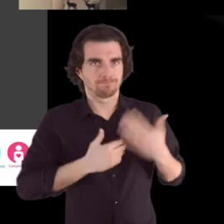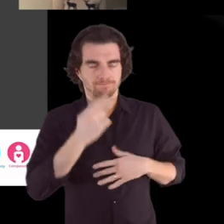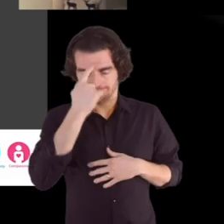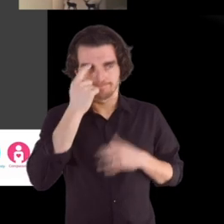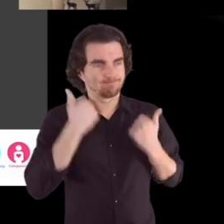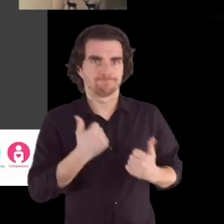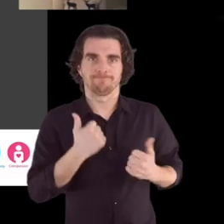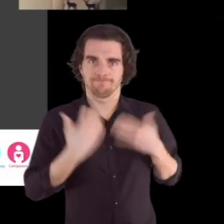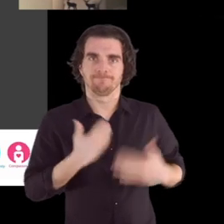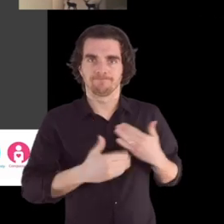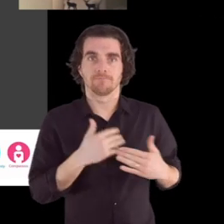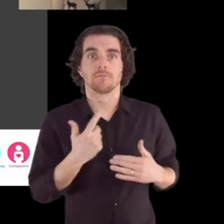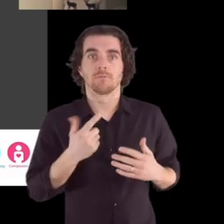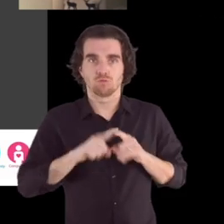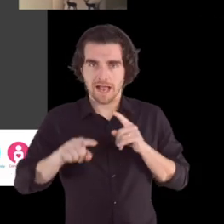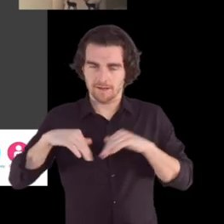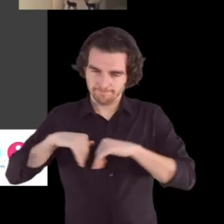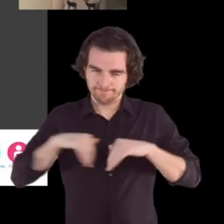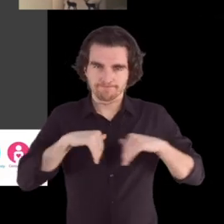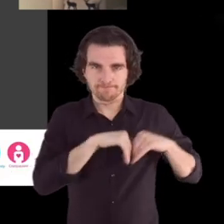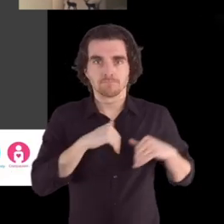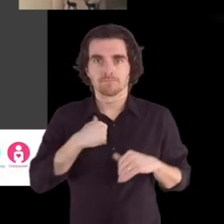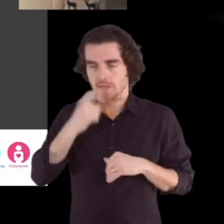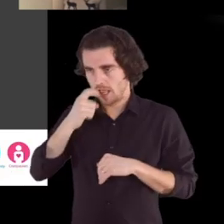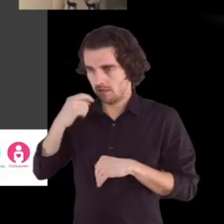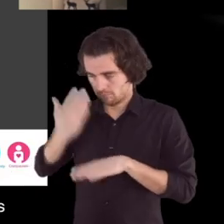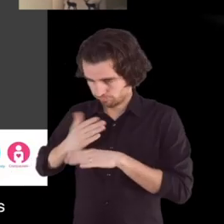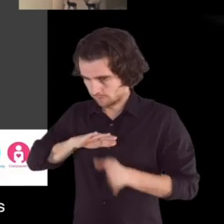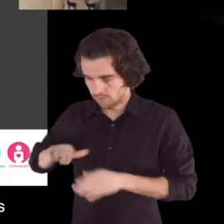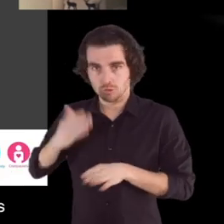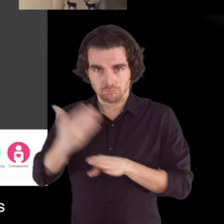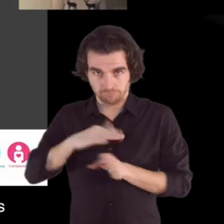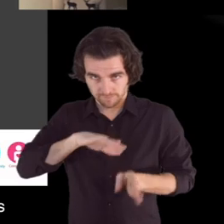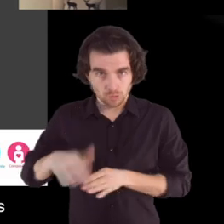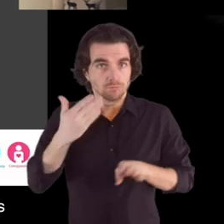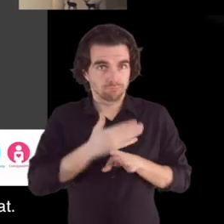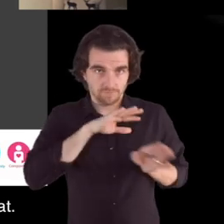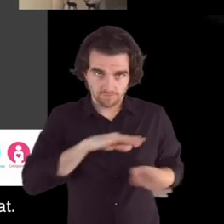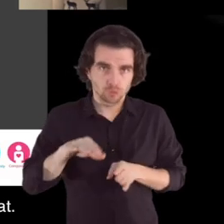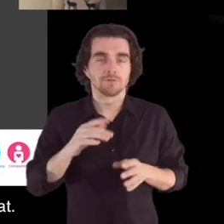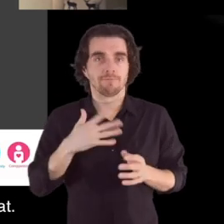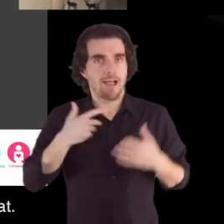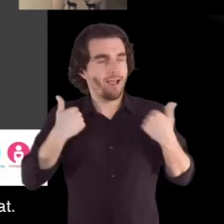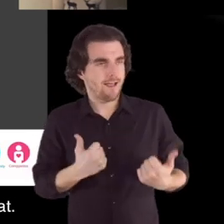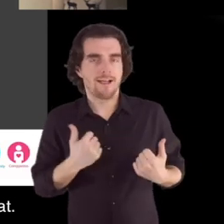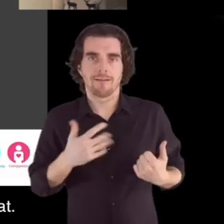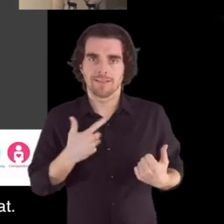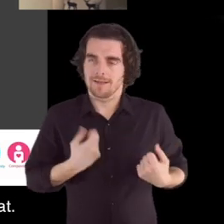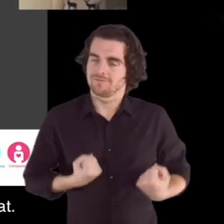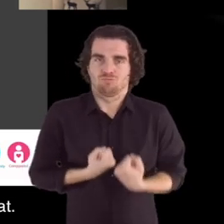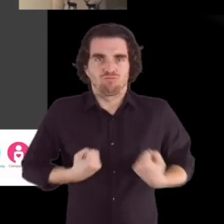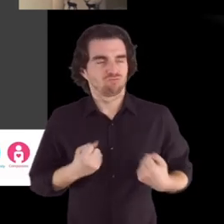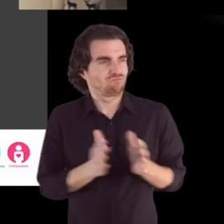that simple change in our mindset, you know, it can just be breaking things down into more manageable chunks, so putting us back into the driver's